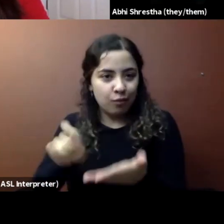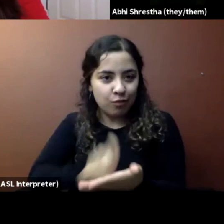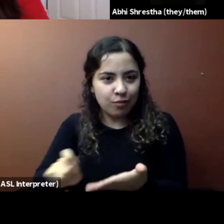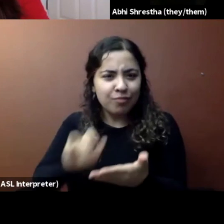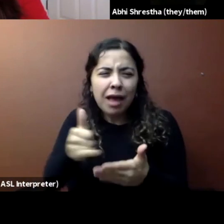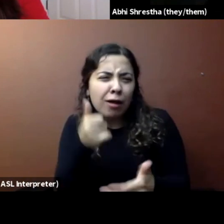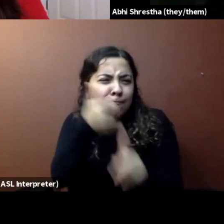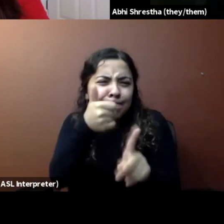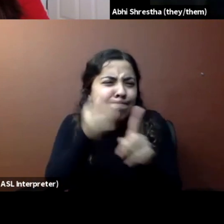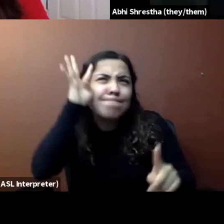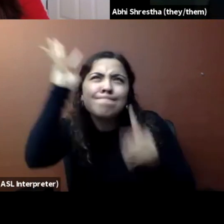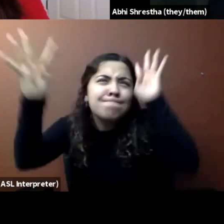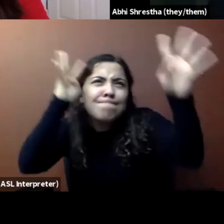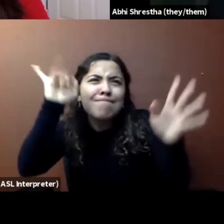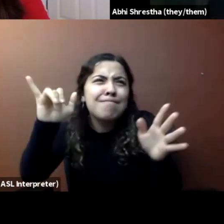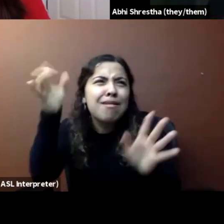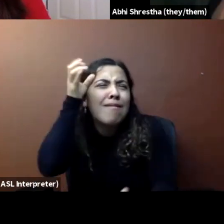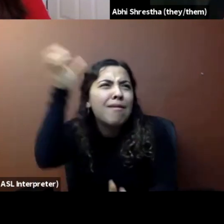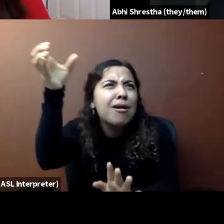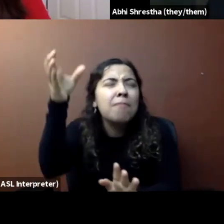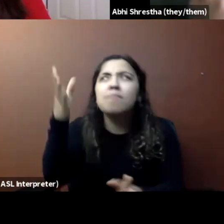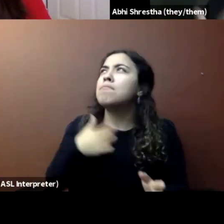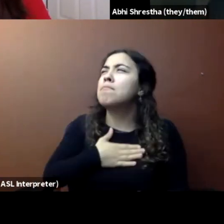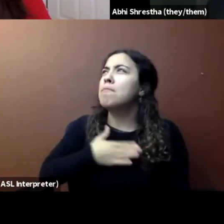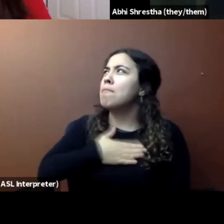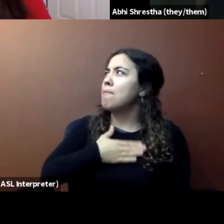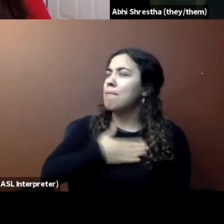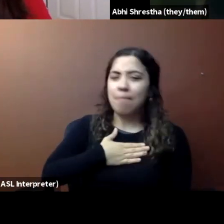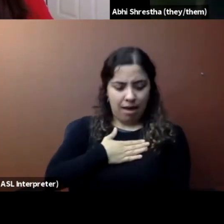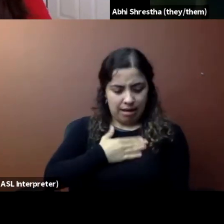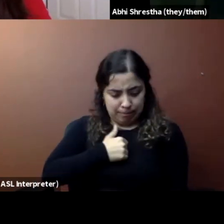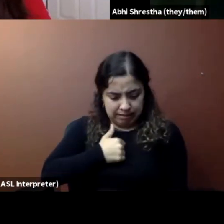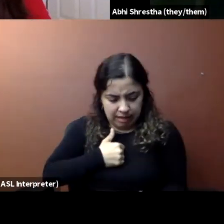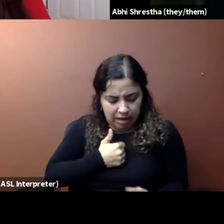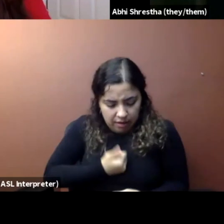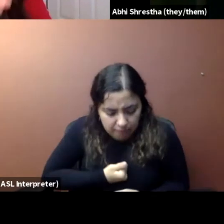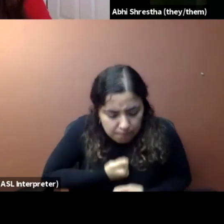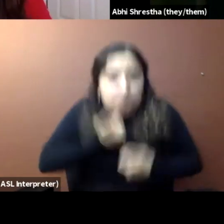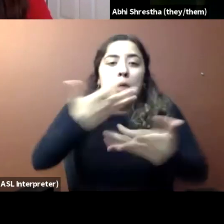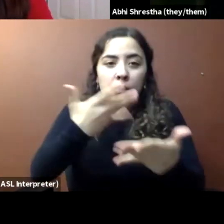how you navigate like this idea of like my voice, my style? Sure.